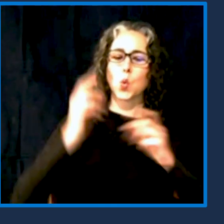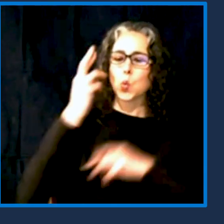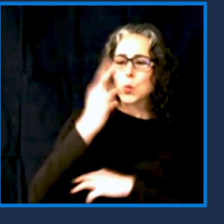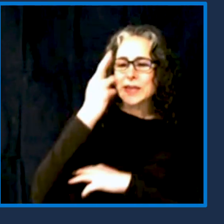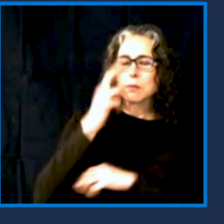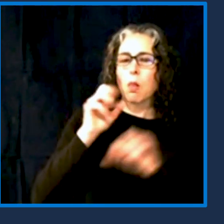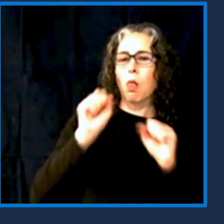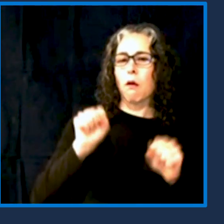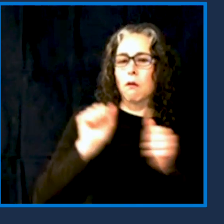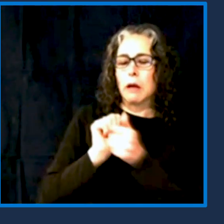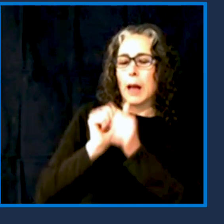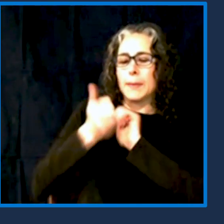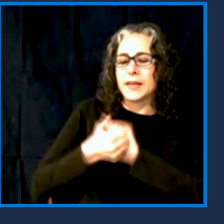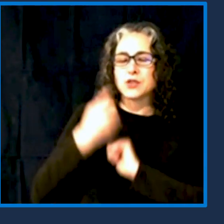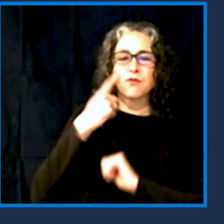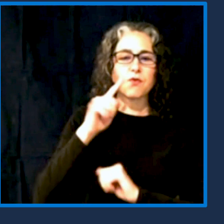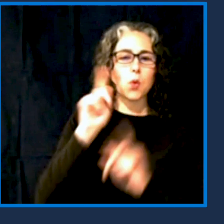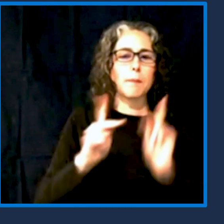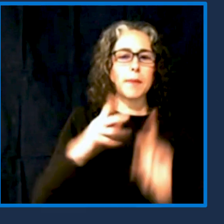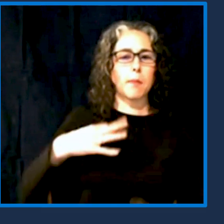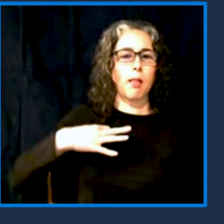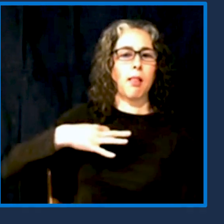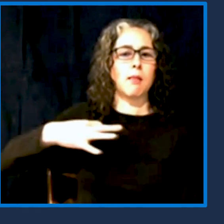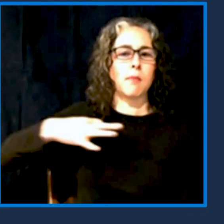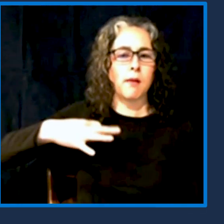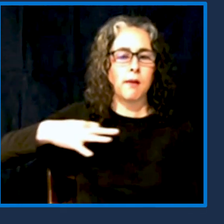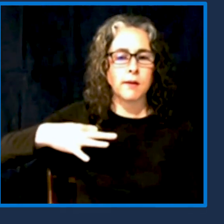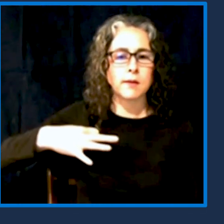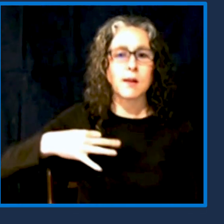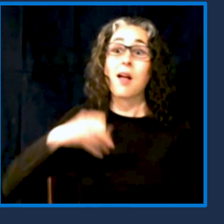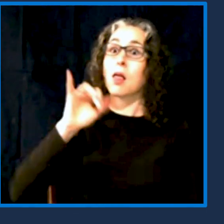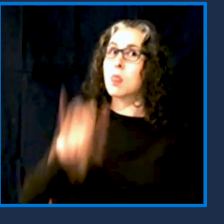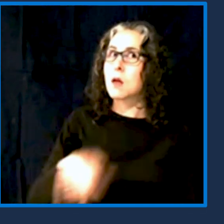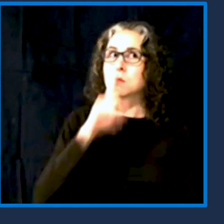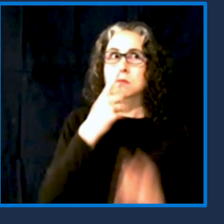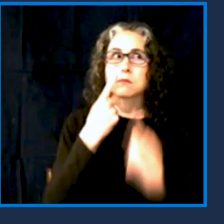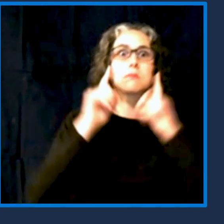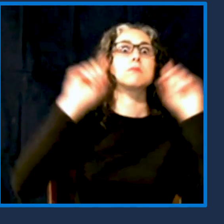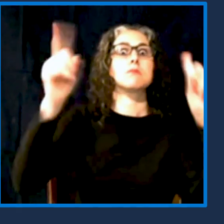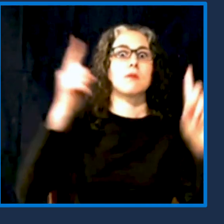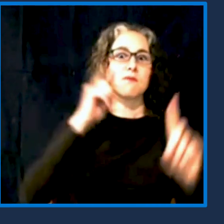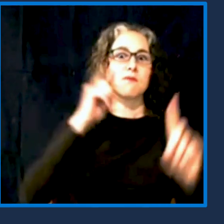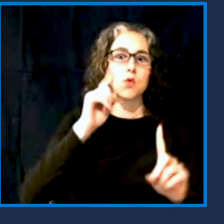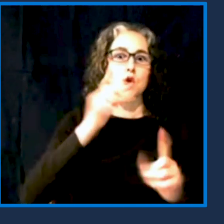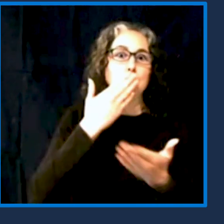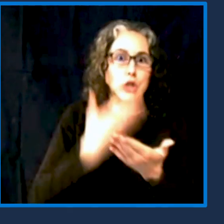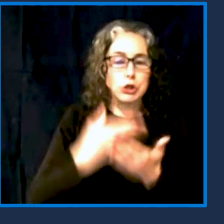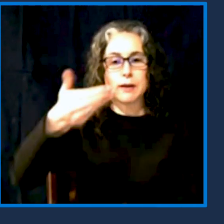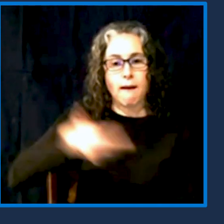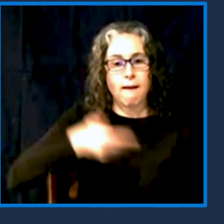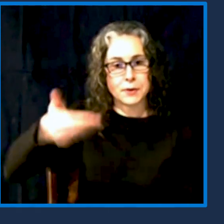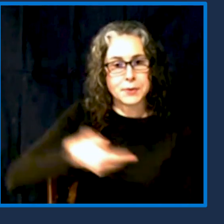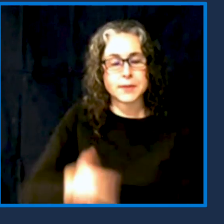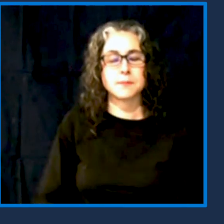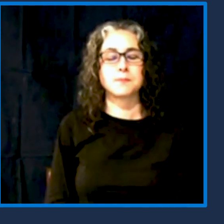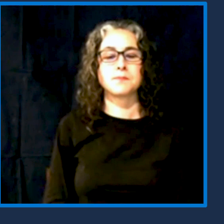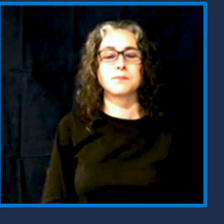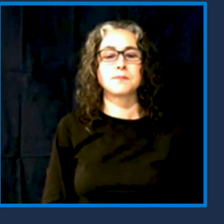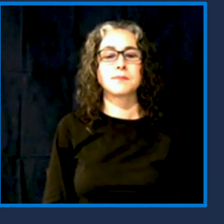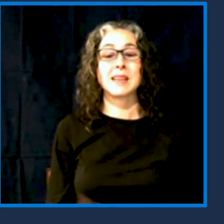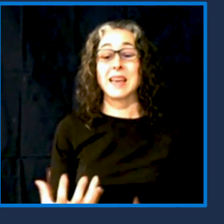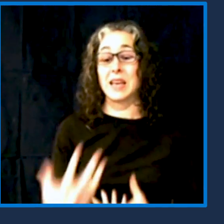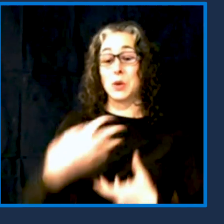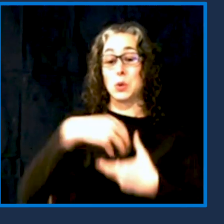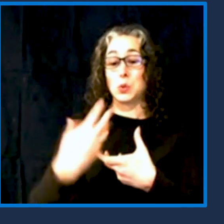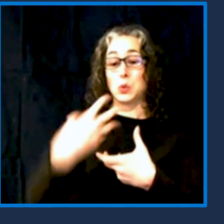our candidates, which of course plays a crucial role in successful hiring. Being able to practice